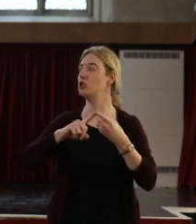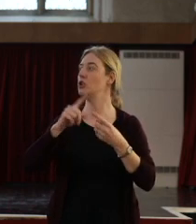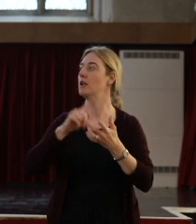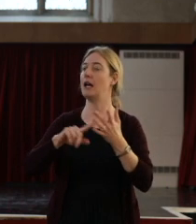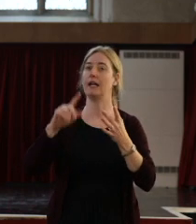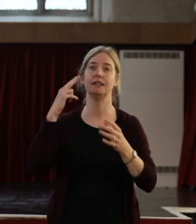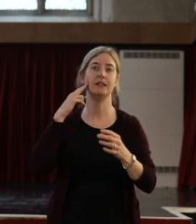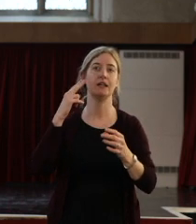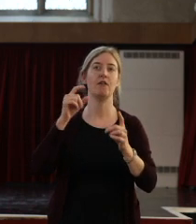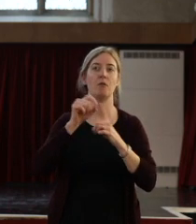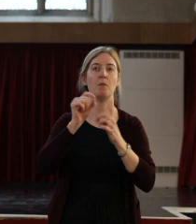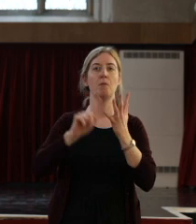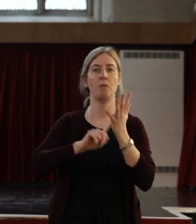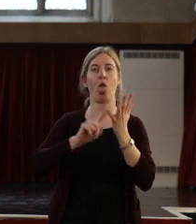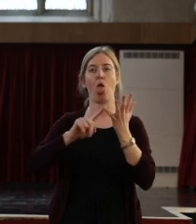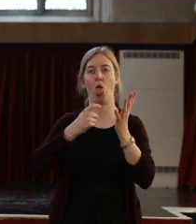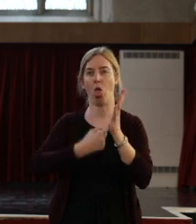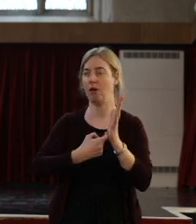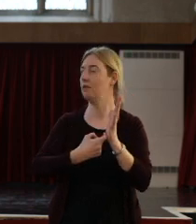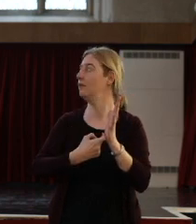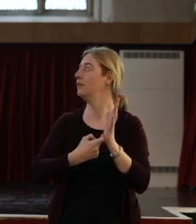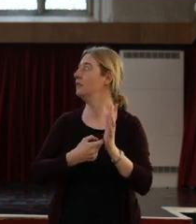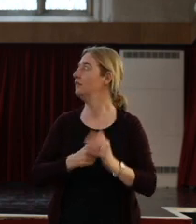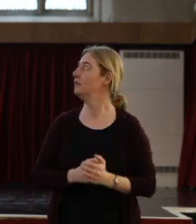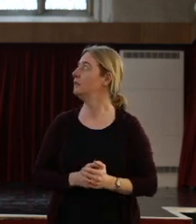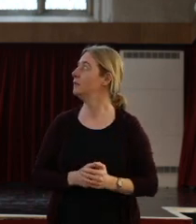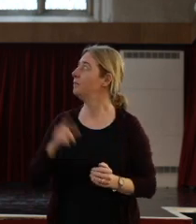Bleu. Greg Holloway doing the